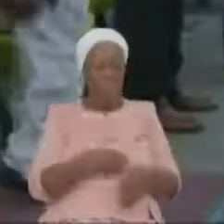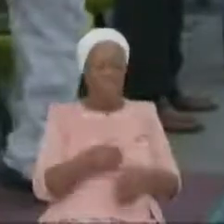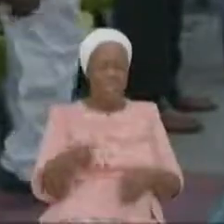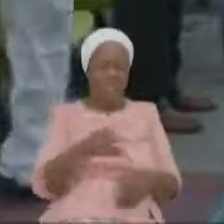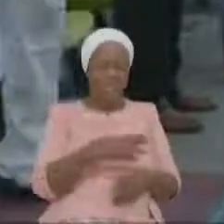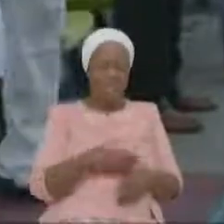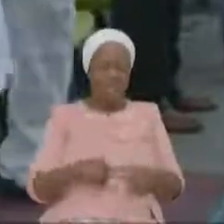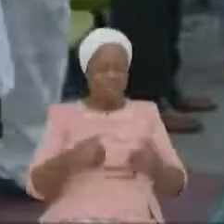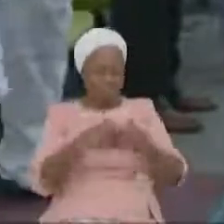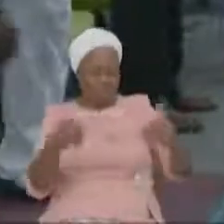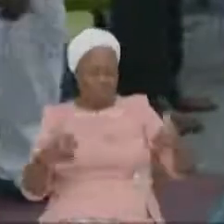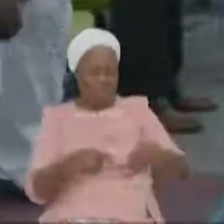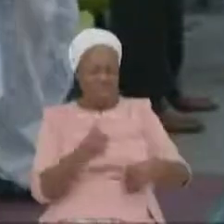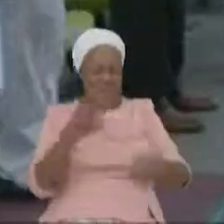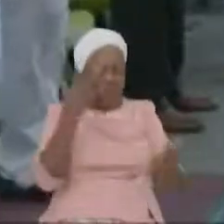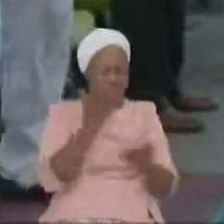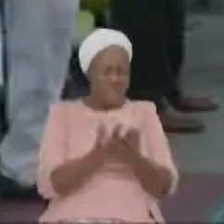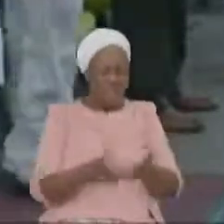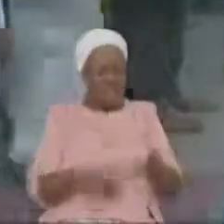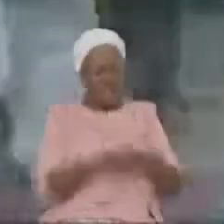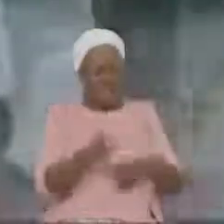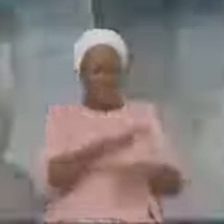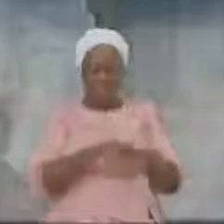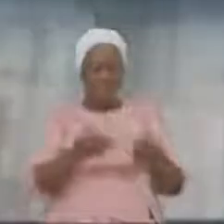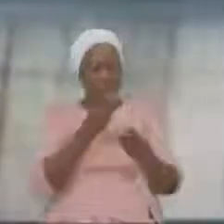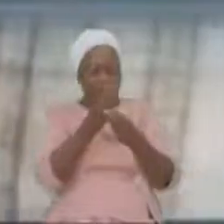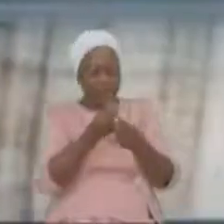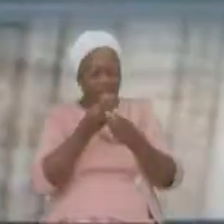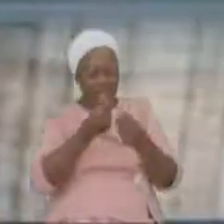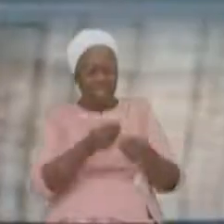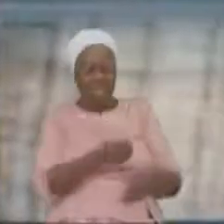them, cage them, stop